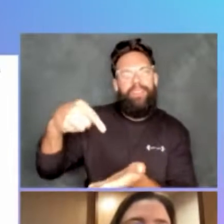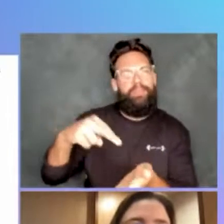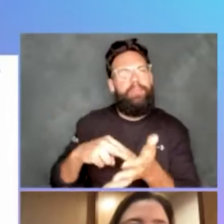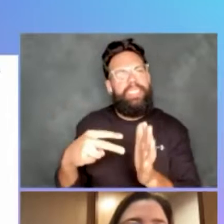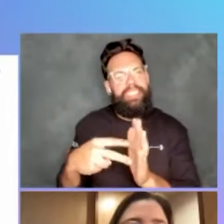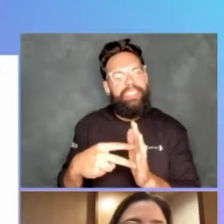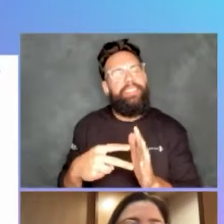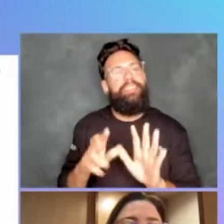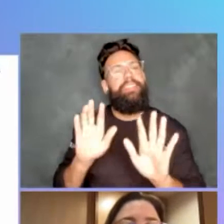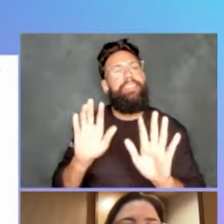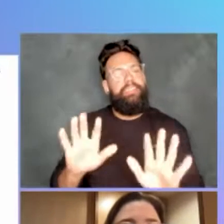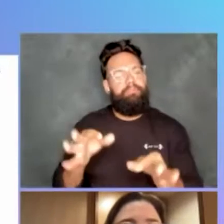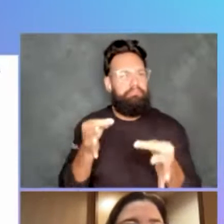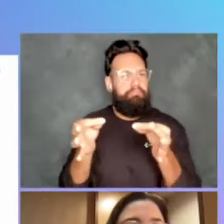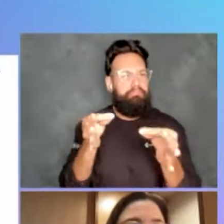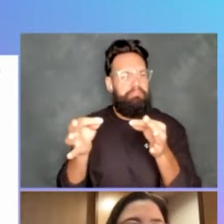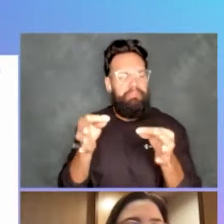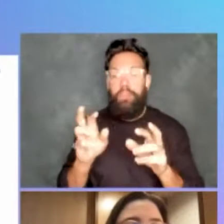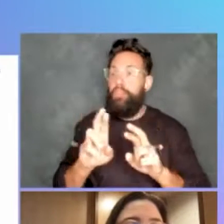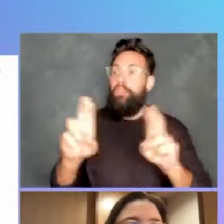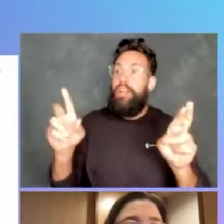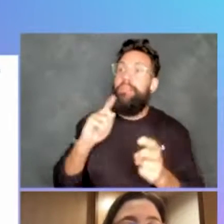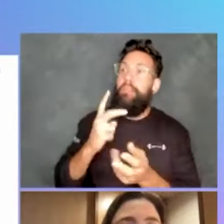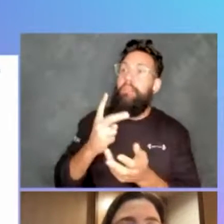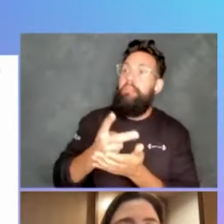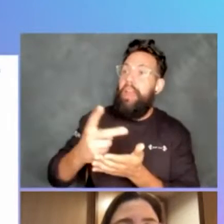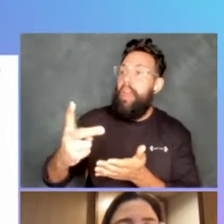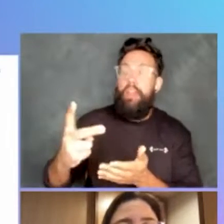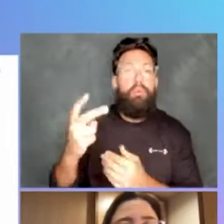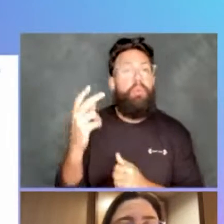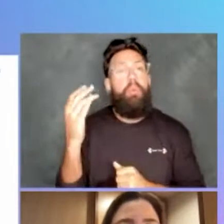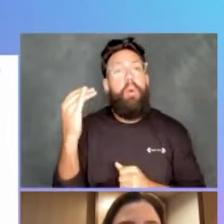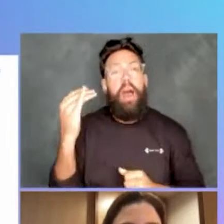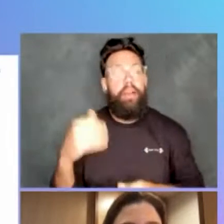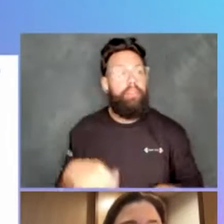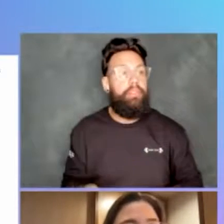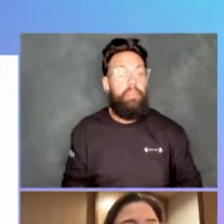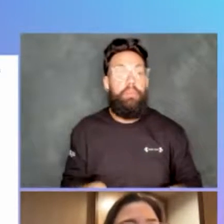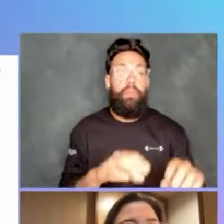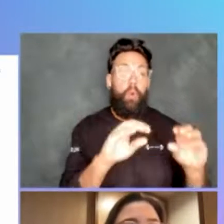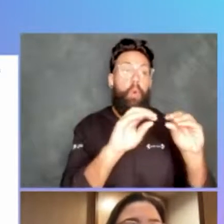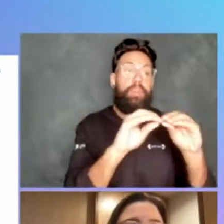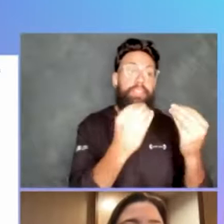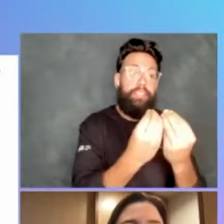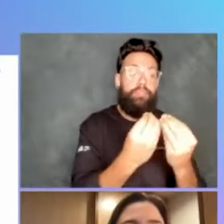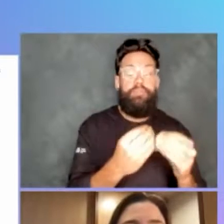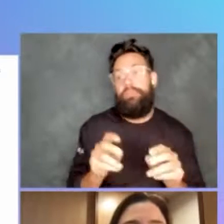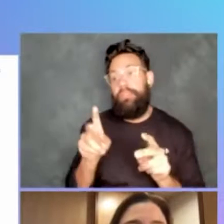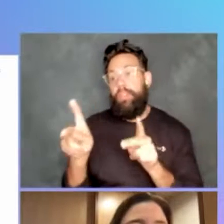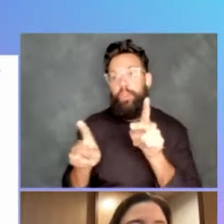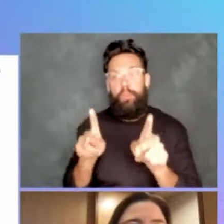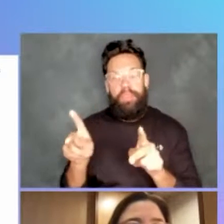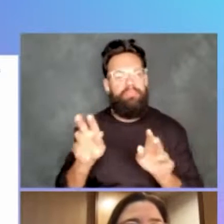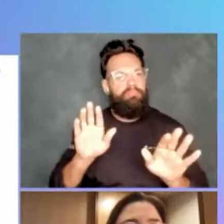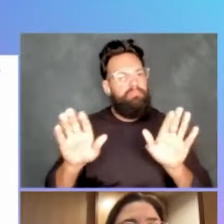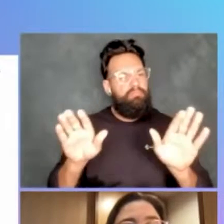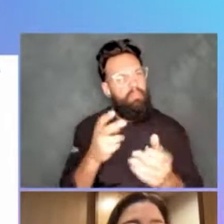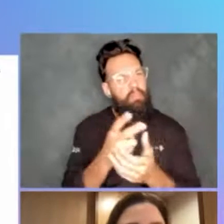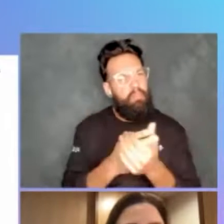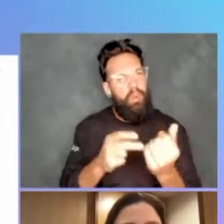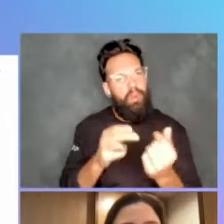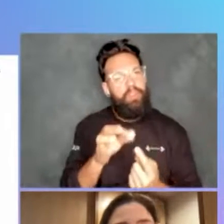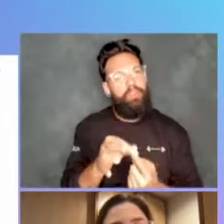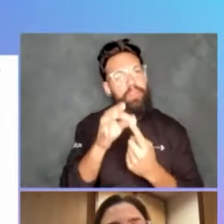get ready to fail is because organizations, like humans, are unique. And what worked in one organization